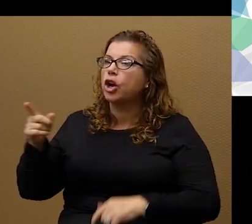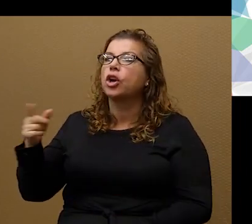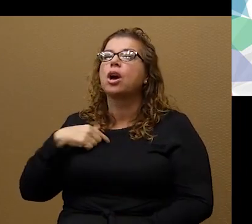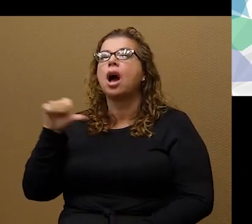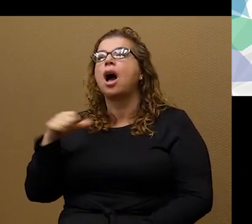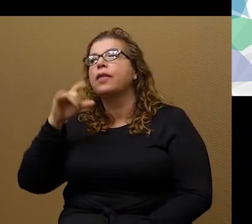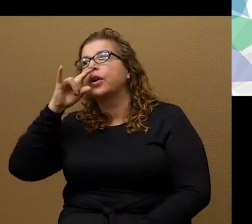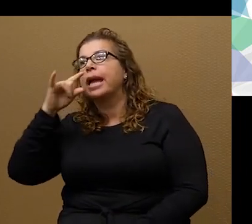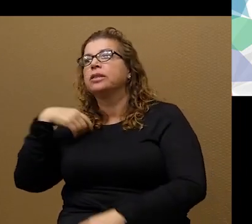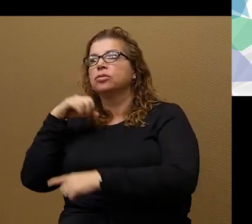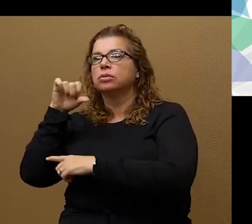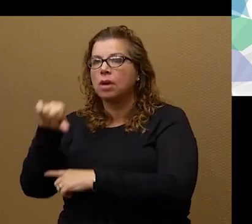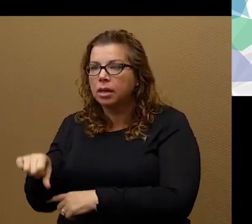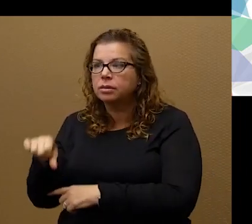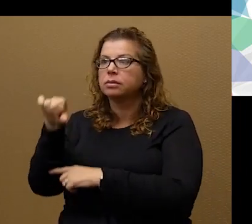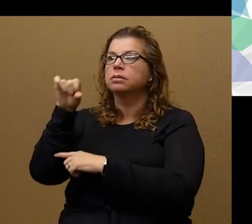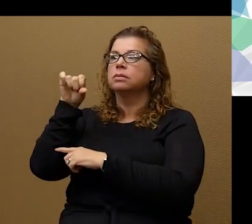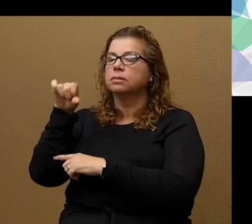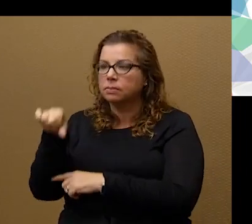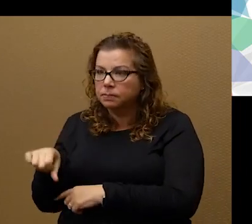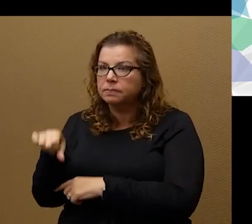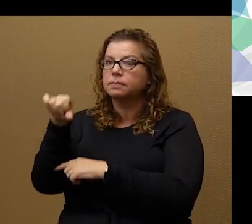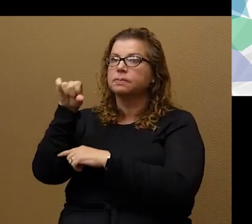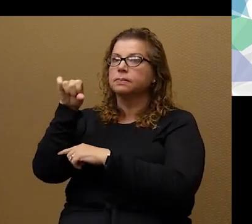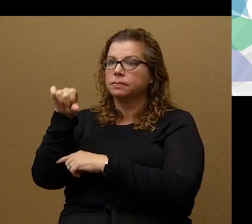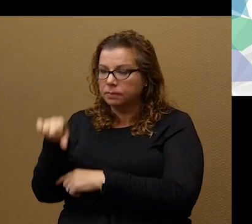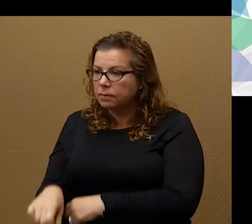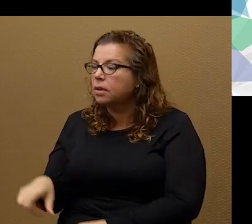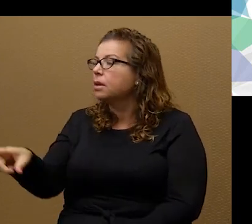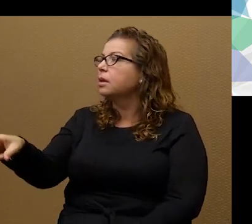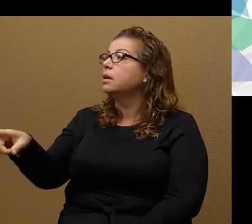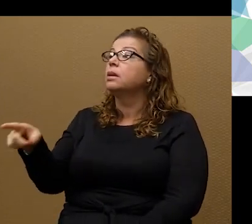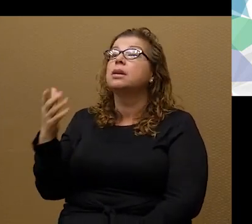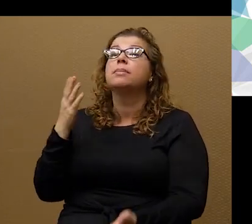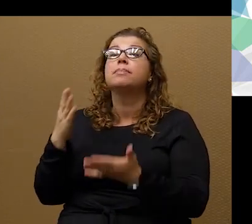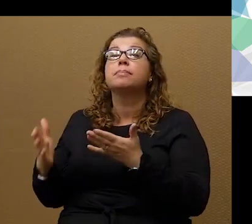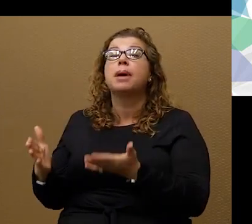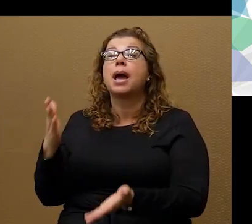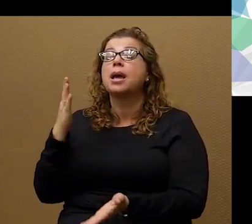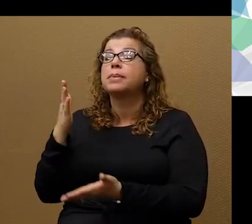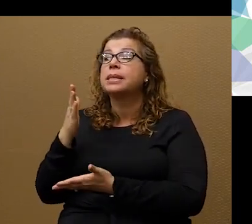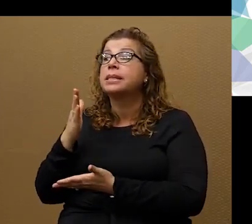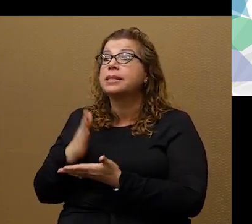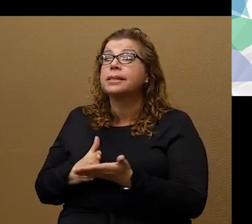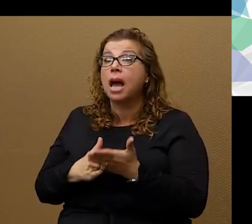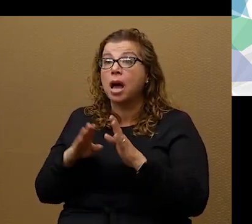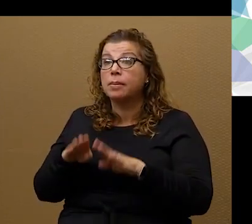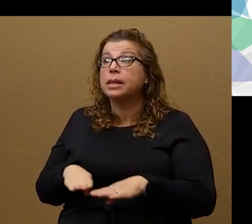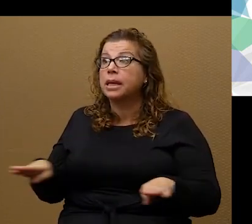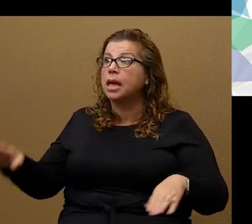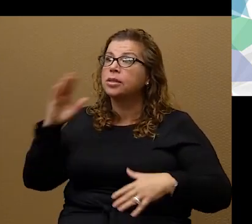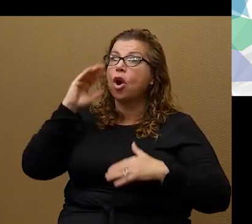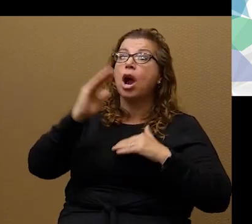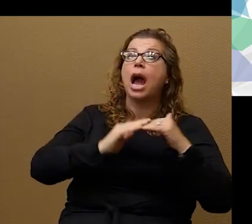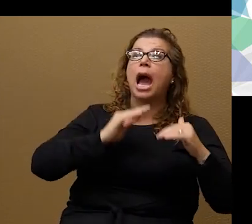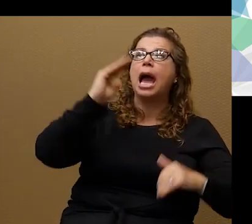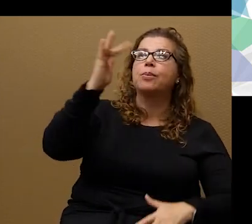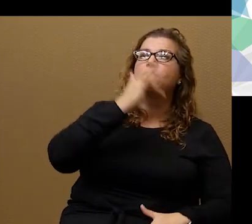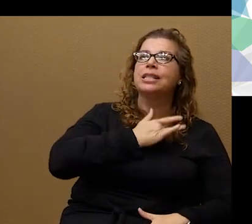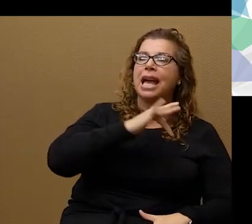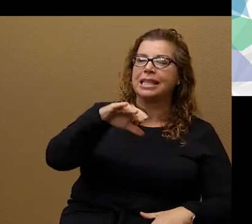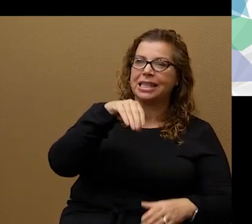forth. What I should mention is you might have kids who are hypersensitive in some and